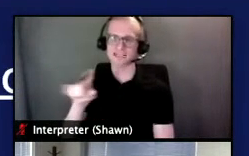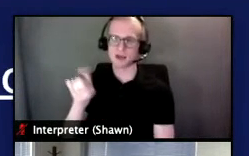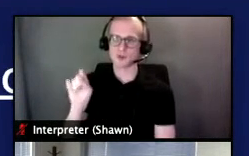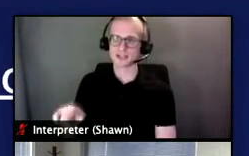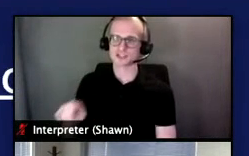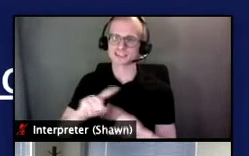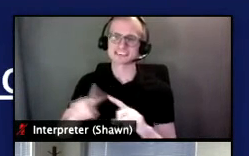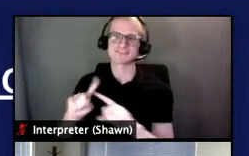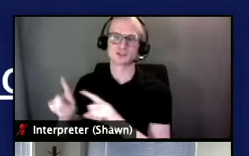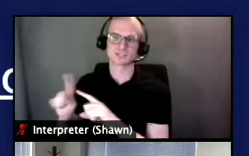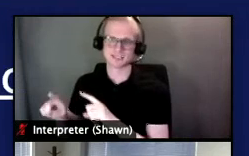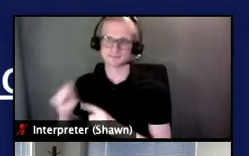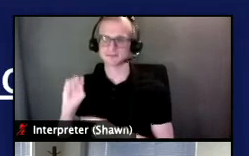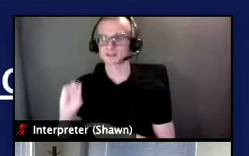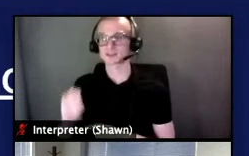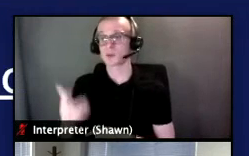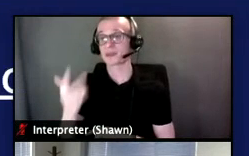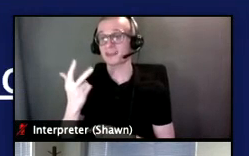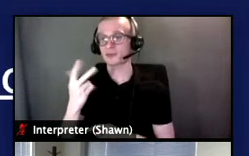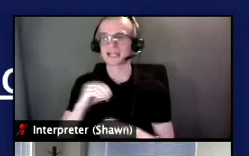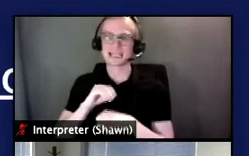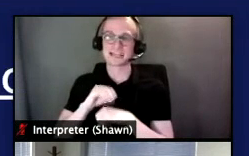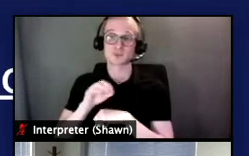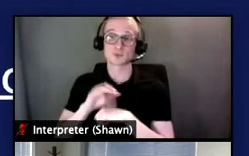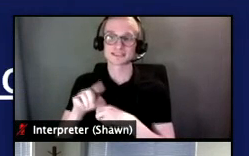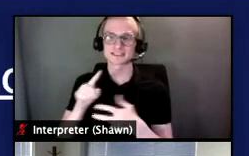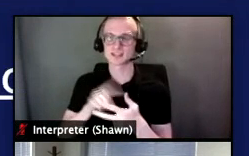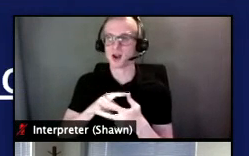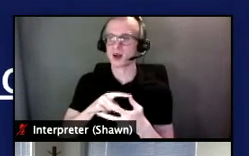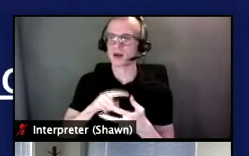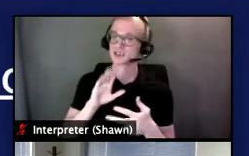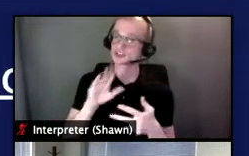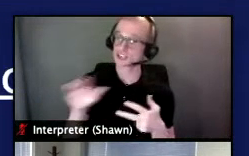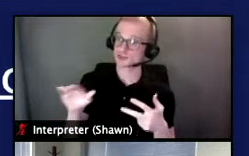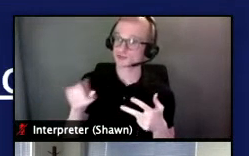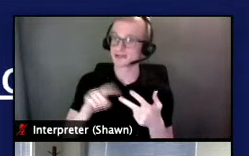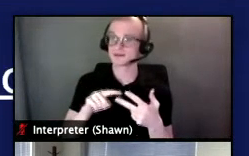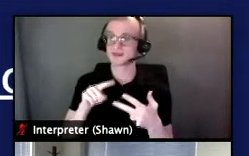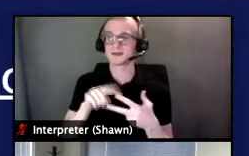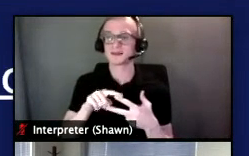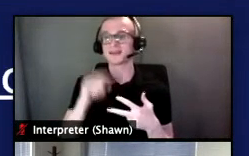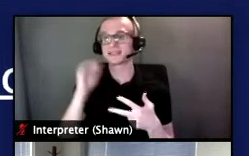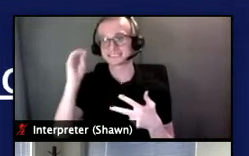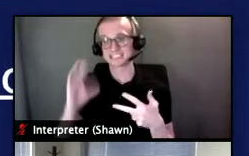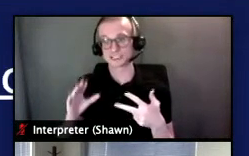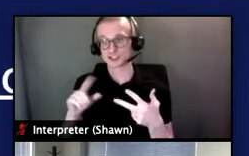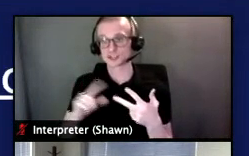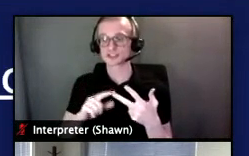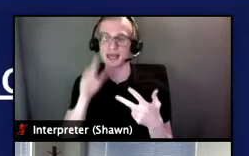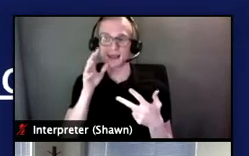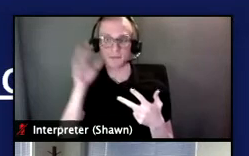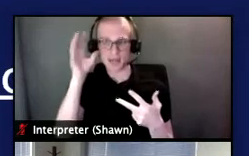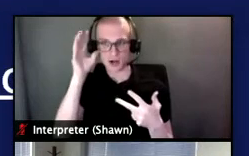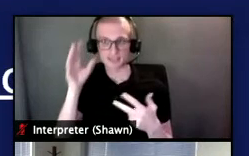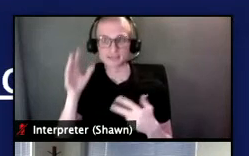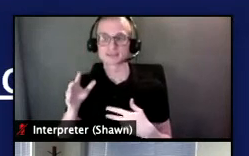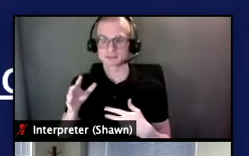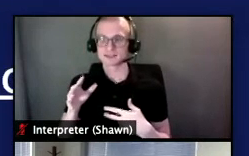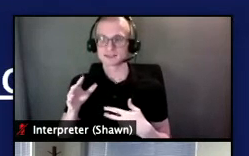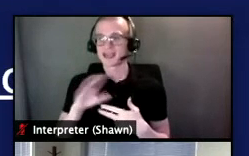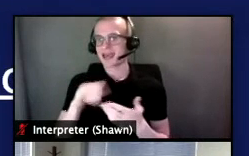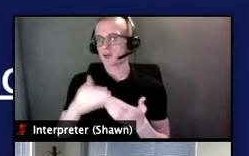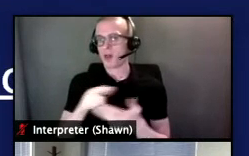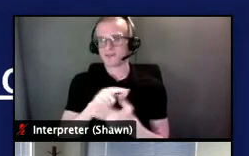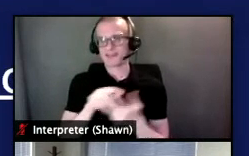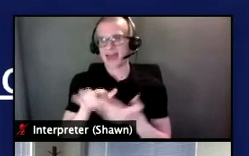of parents, the children themselves, and the teachers all seem to blend in to make whatever decisions are made regarding remote